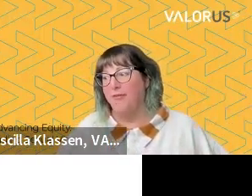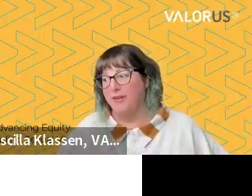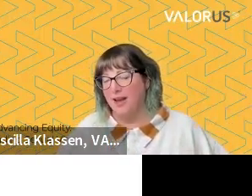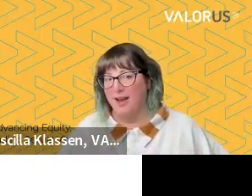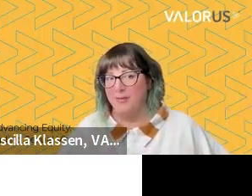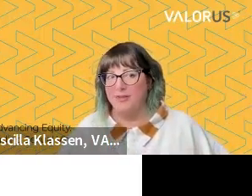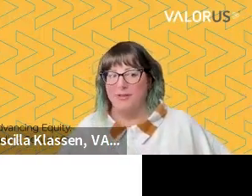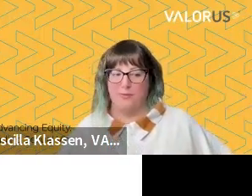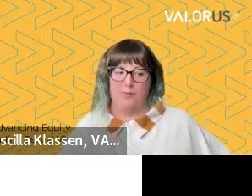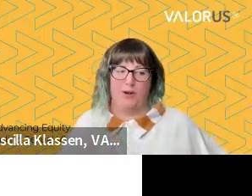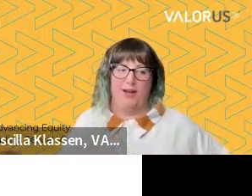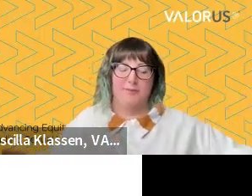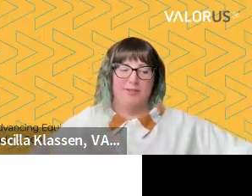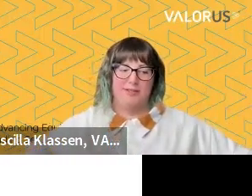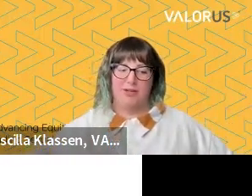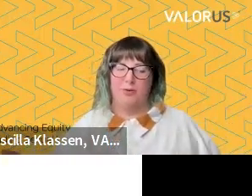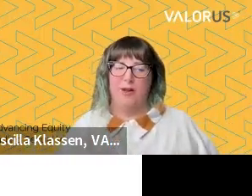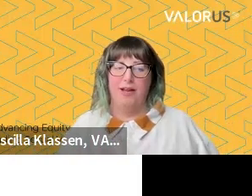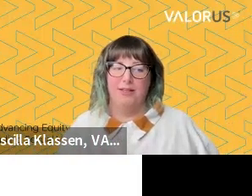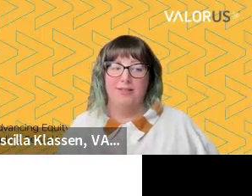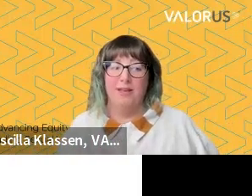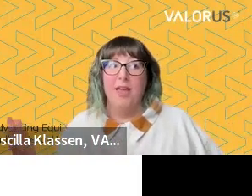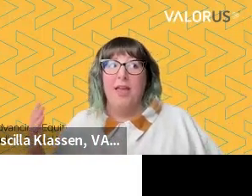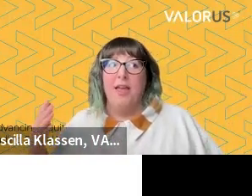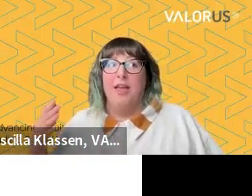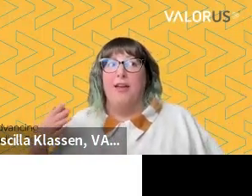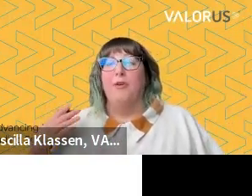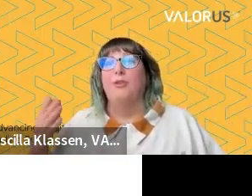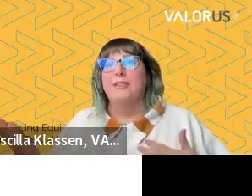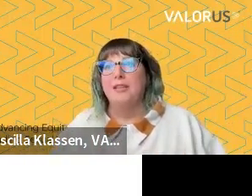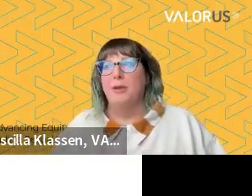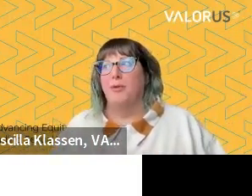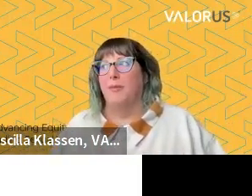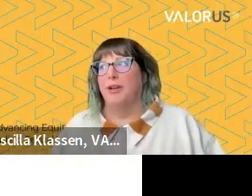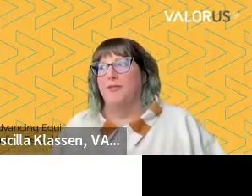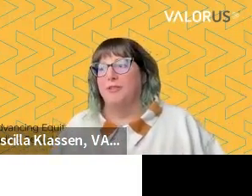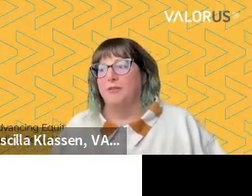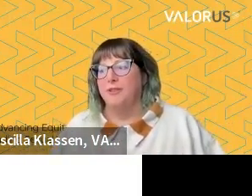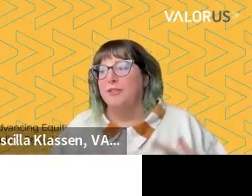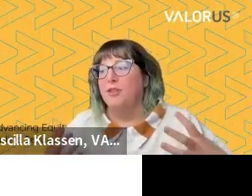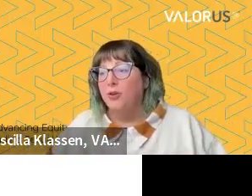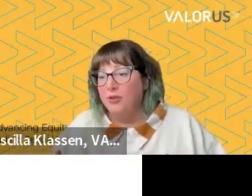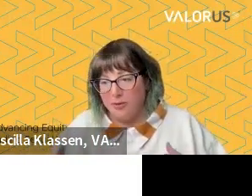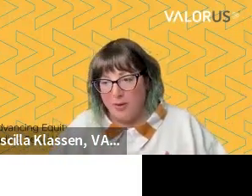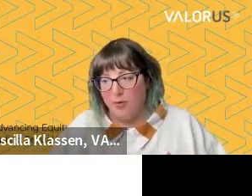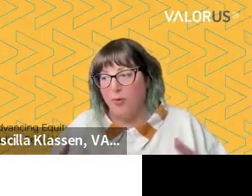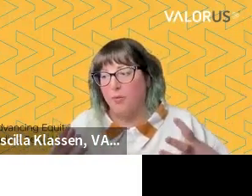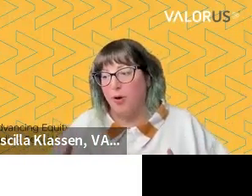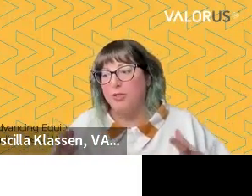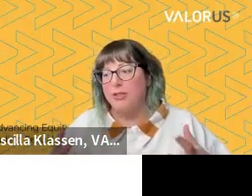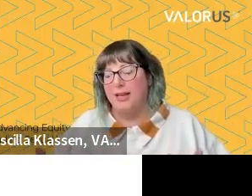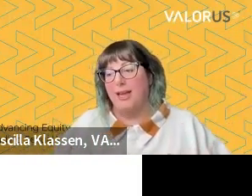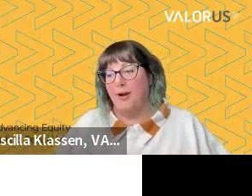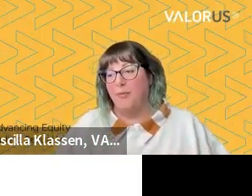know oftentimes is when it comes to sexual violence, if we don't see people coming in for services, those are the people